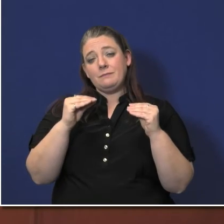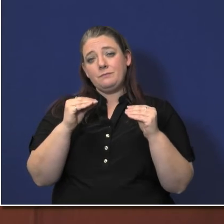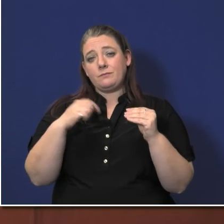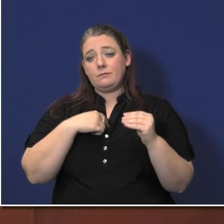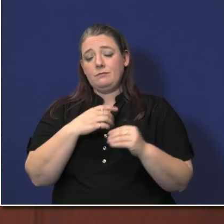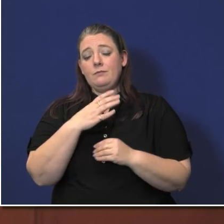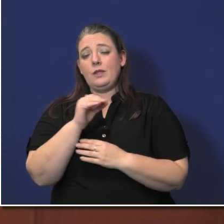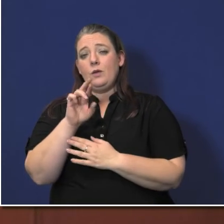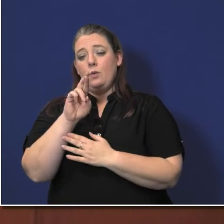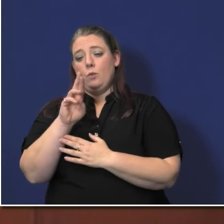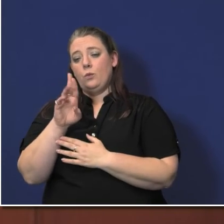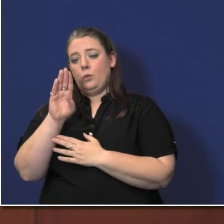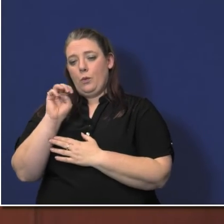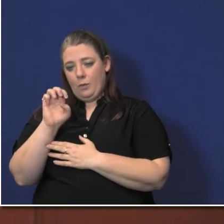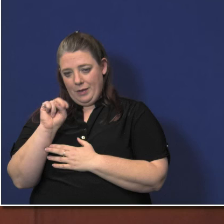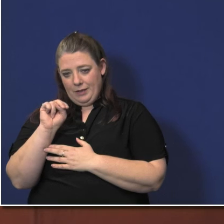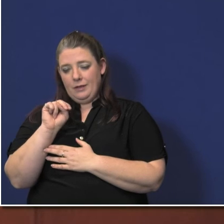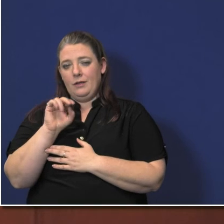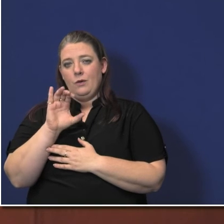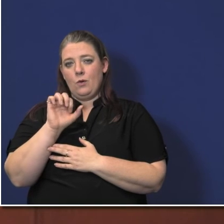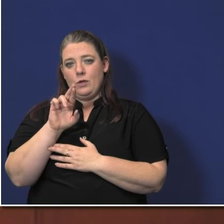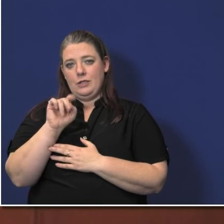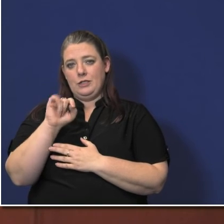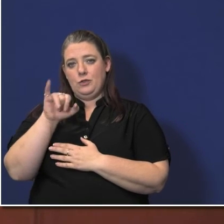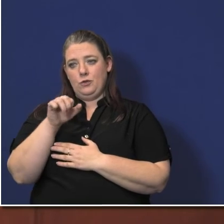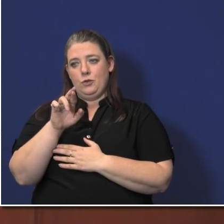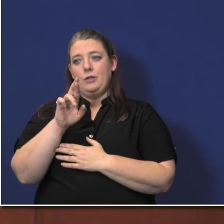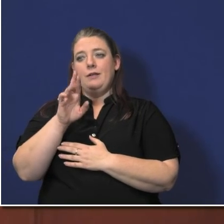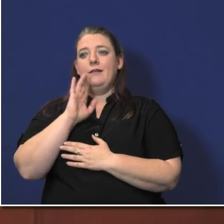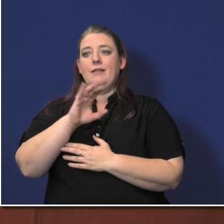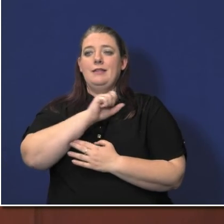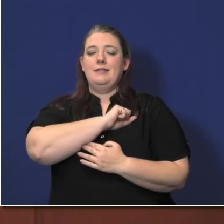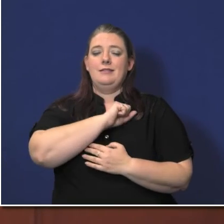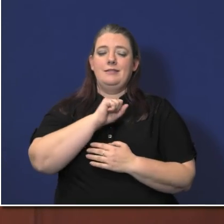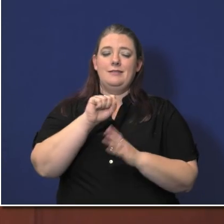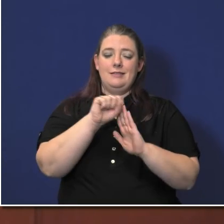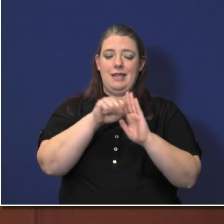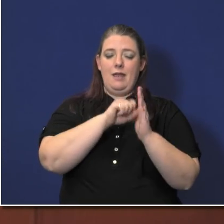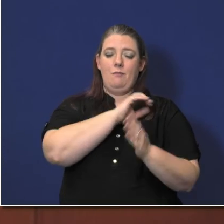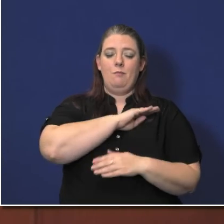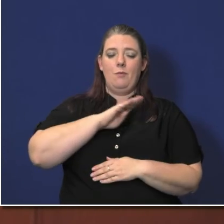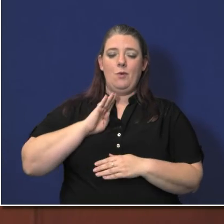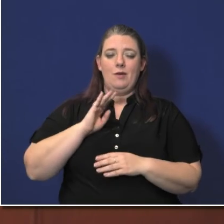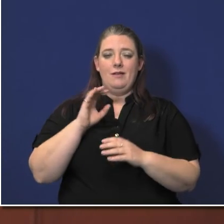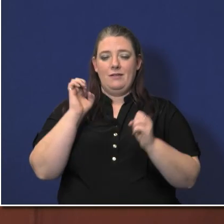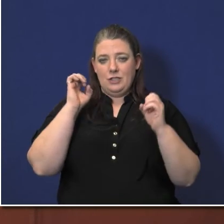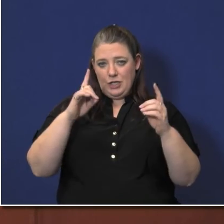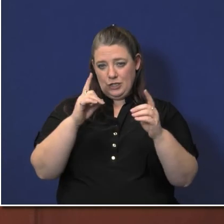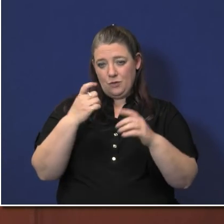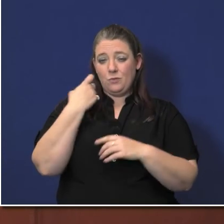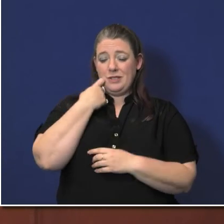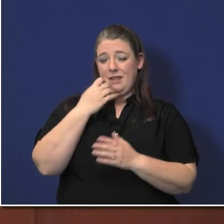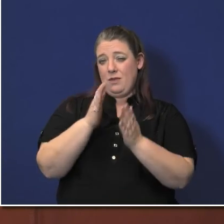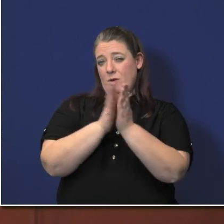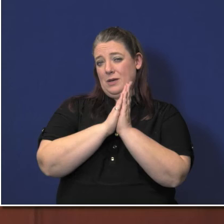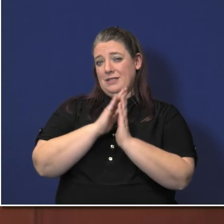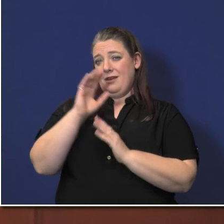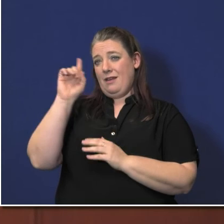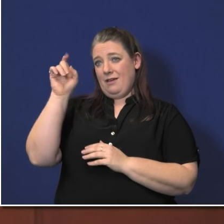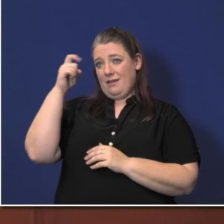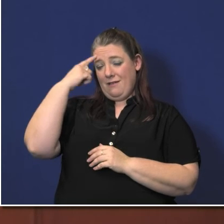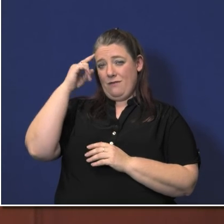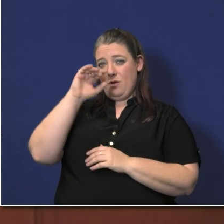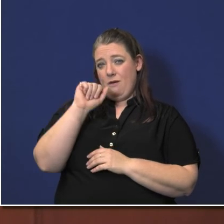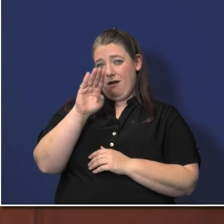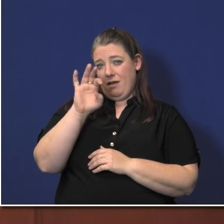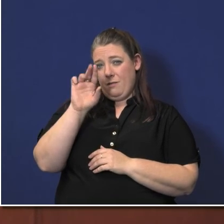Ruben Cortez Jr., District 2, member of the State Board of Education, recently requested of Governor Abbott that